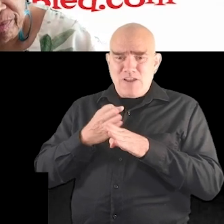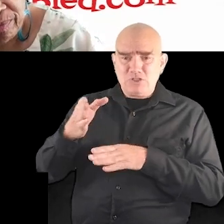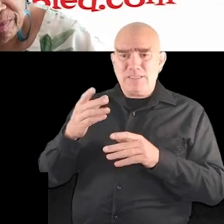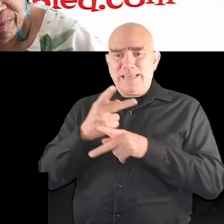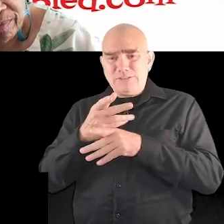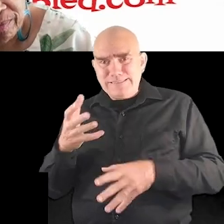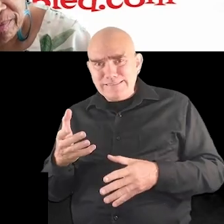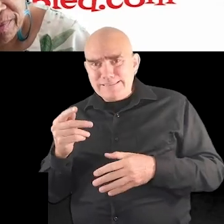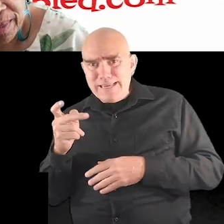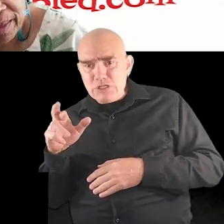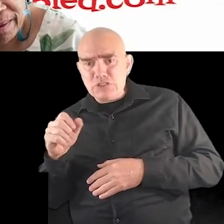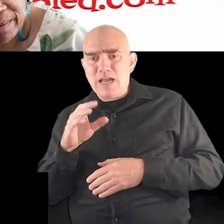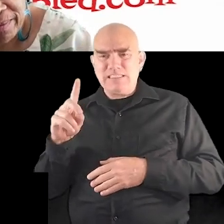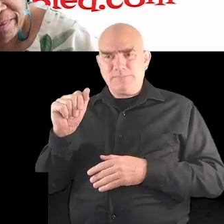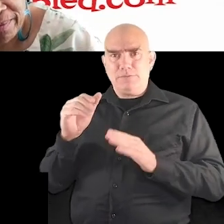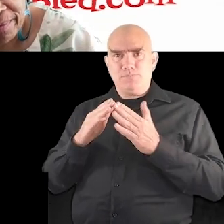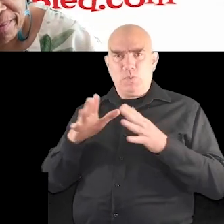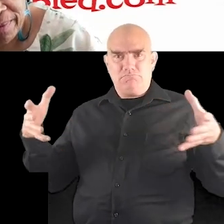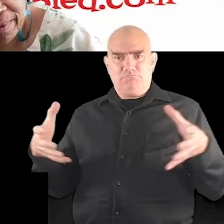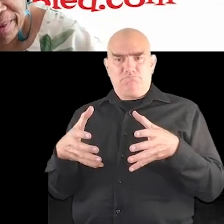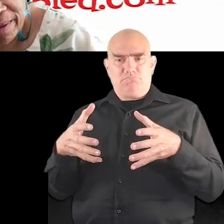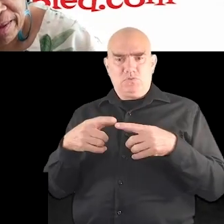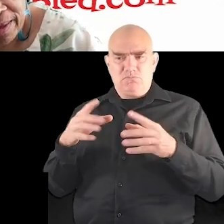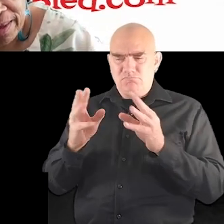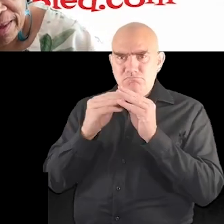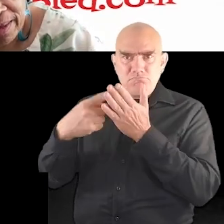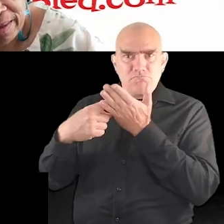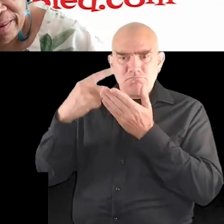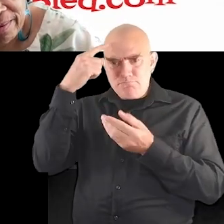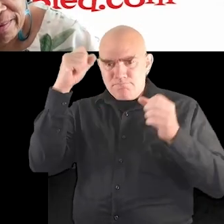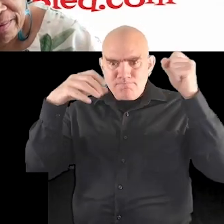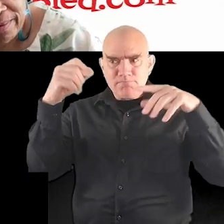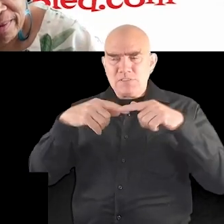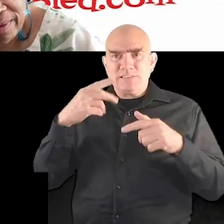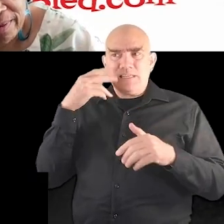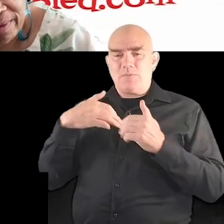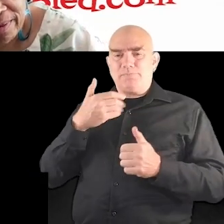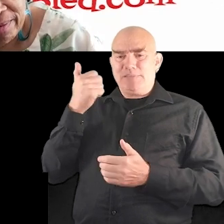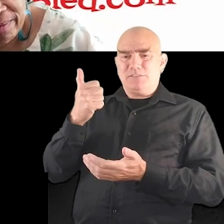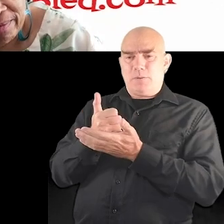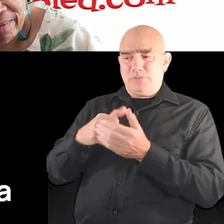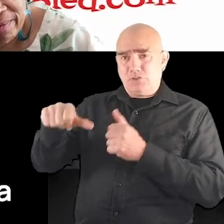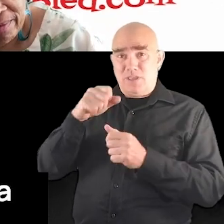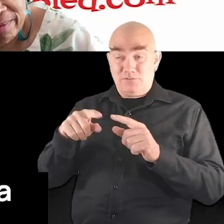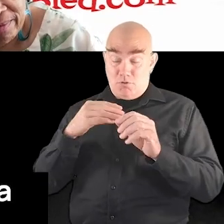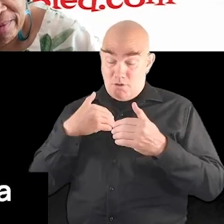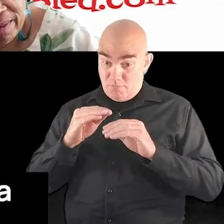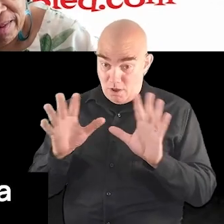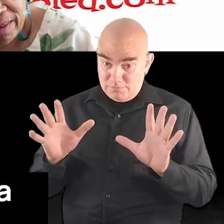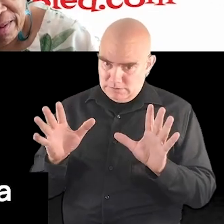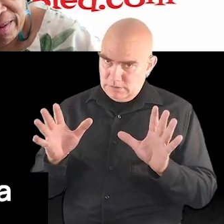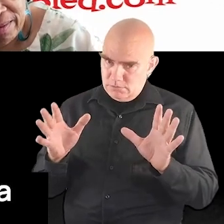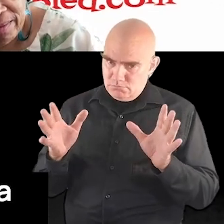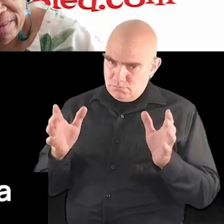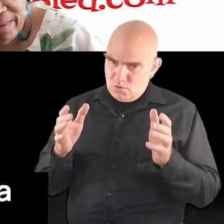direct caretakers, and the disability community together to have a meeting of the mind to see how we can best help each other, as